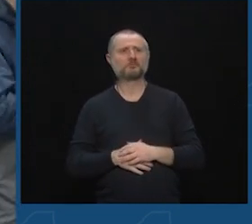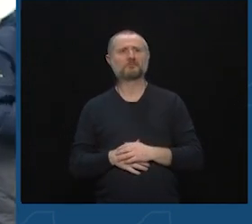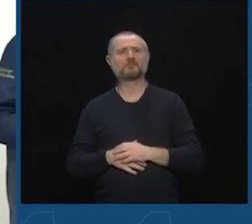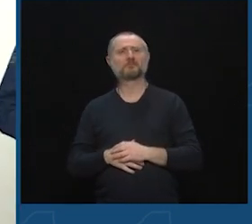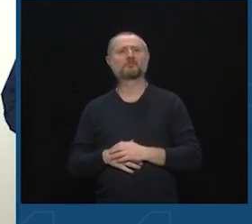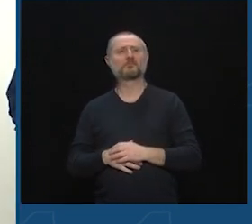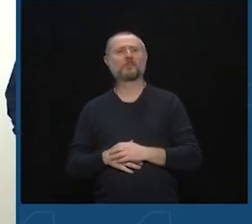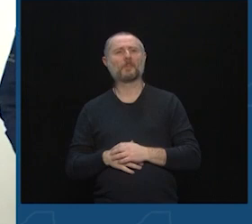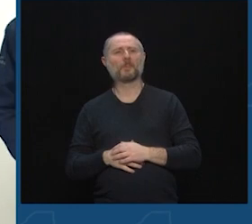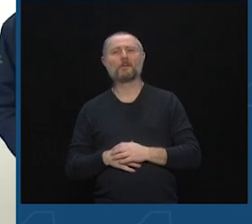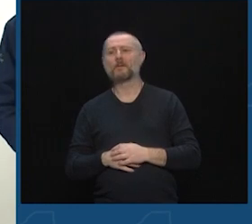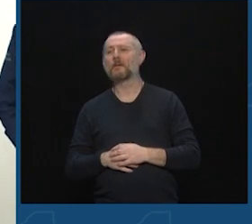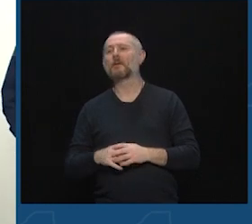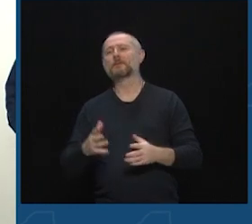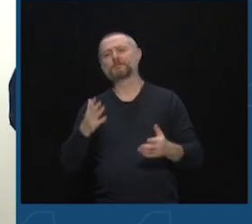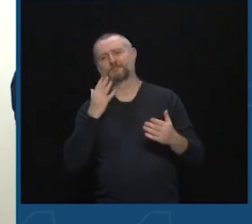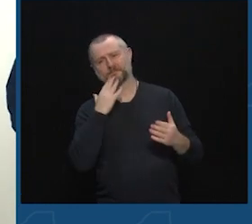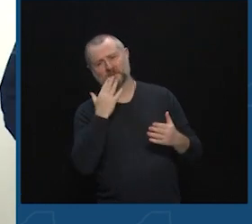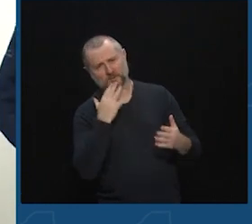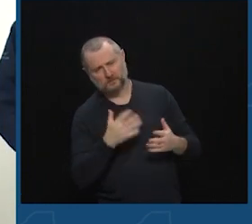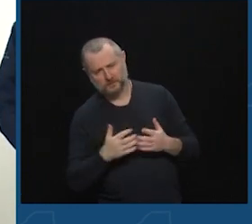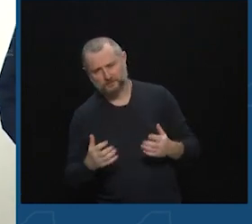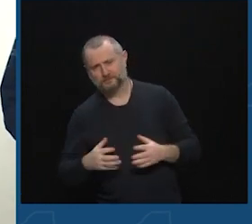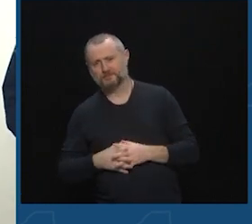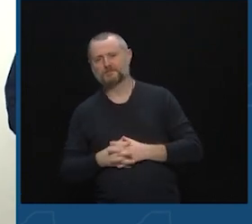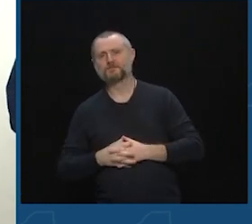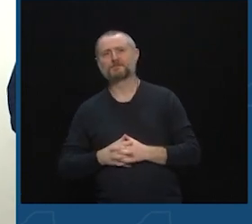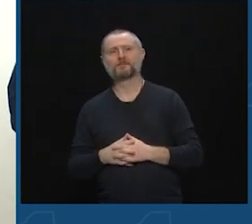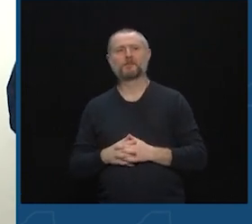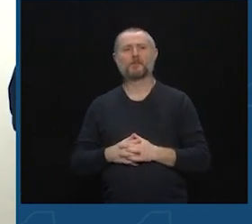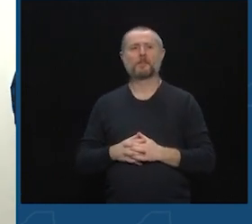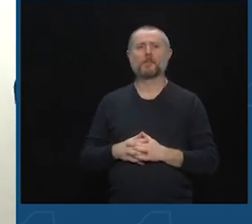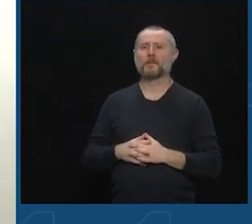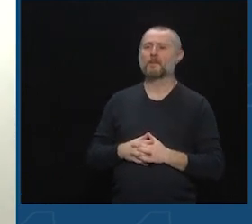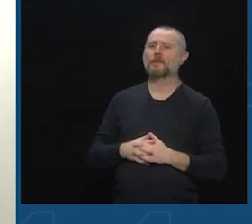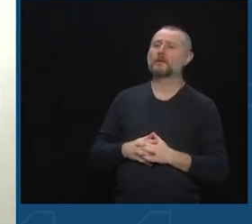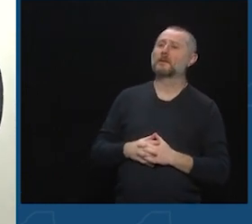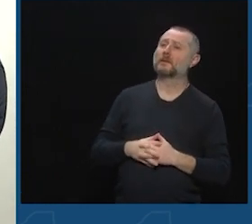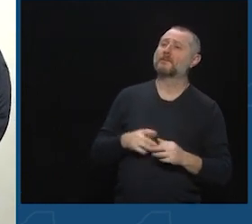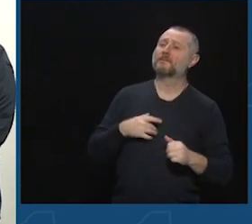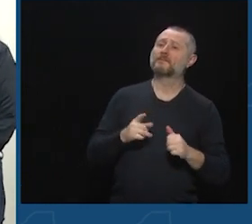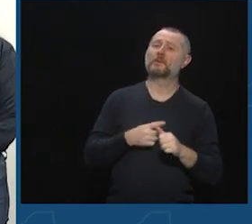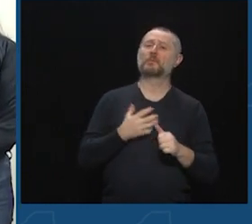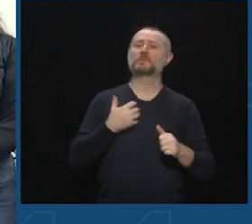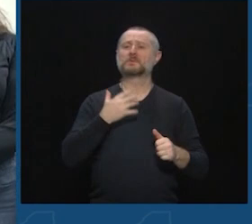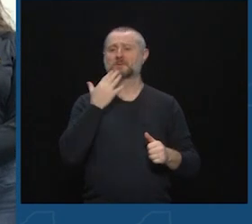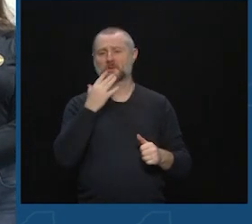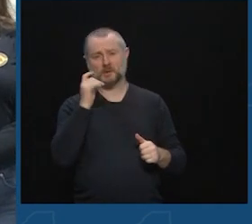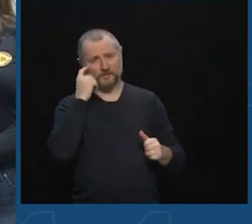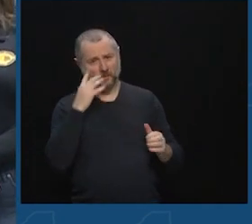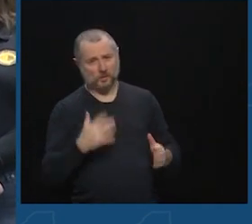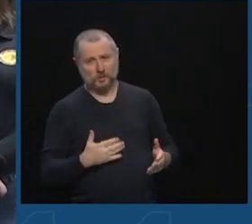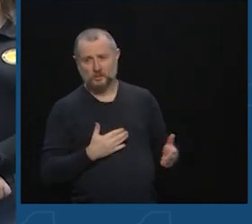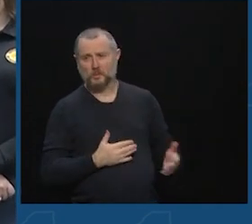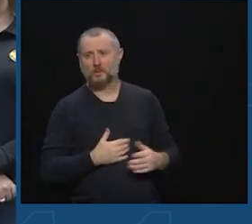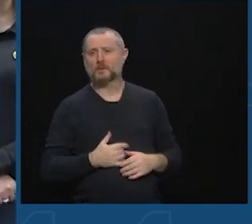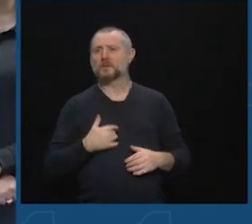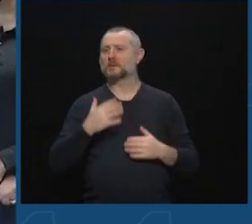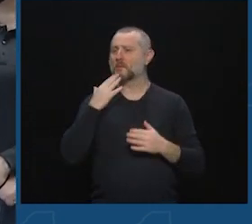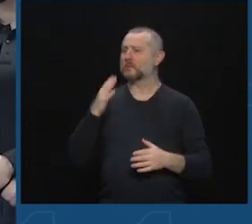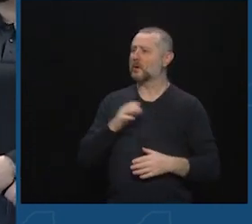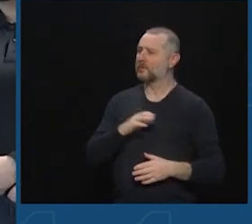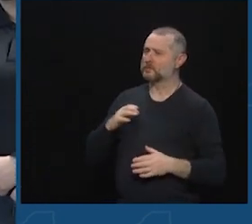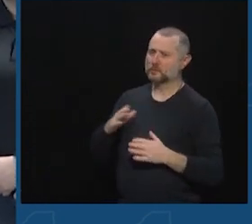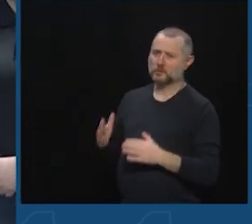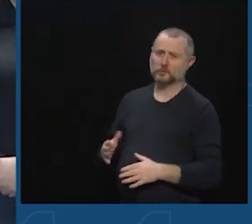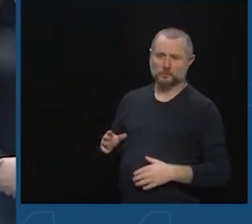Thank you very much. And first and foremost, too, I wanted to thank you, Governor Hochul, and of course Commissioner Bray,